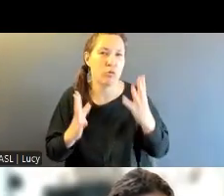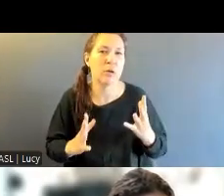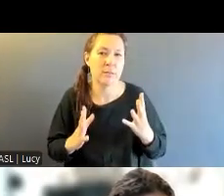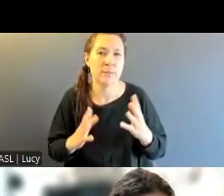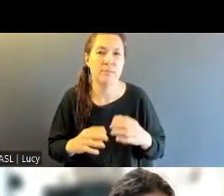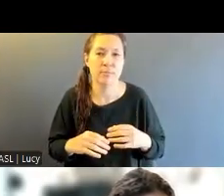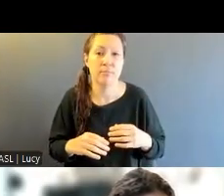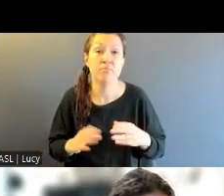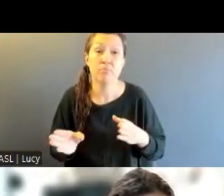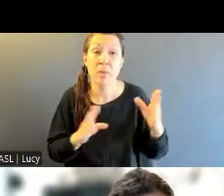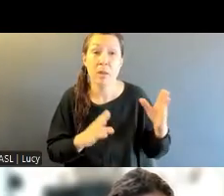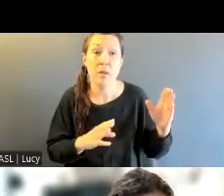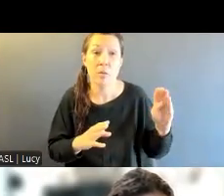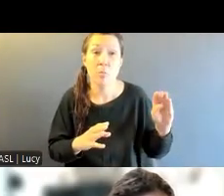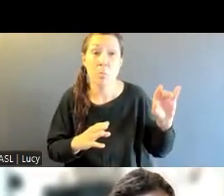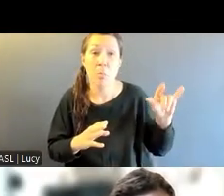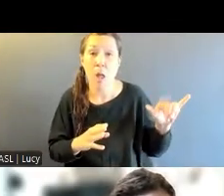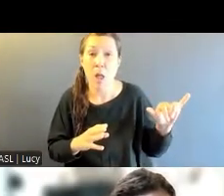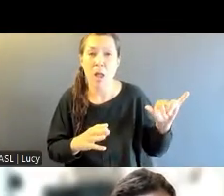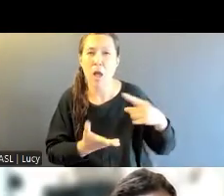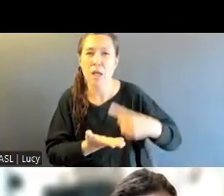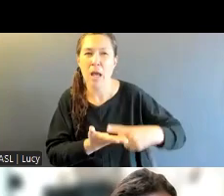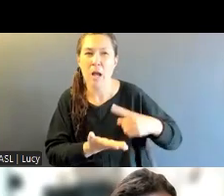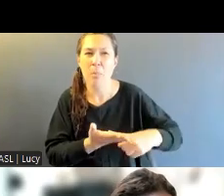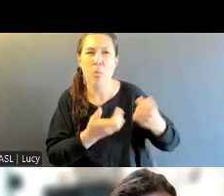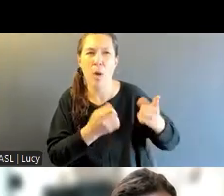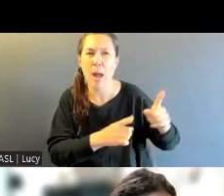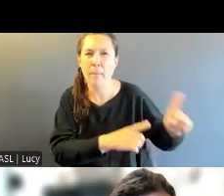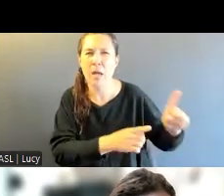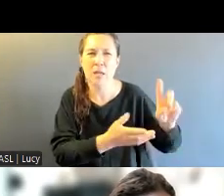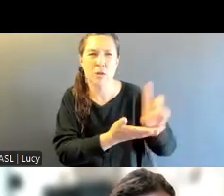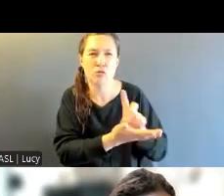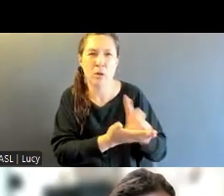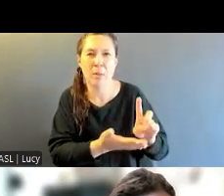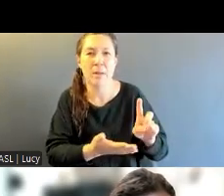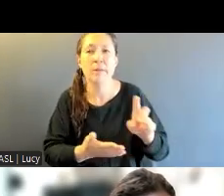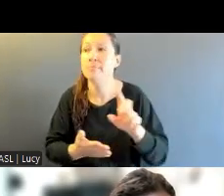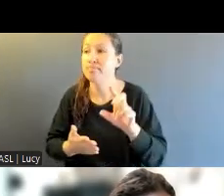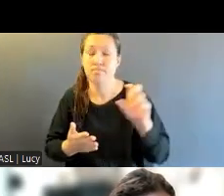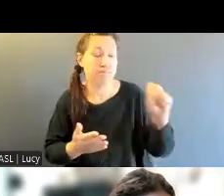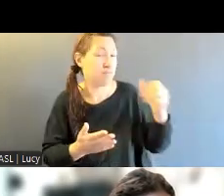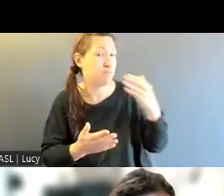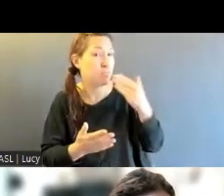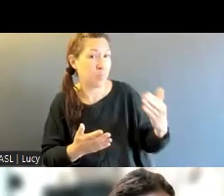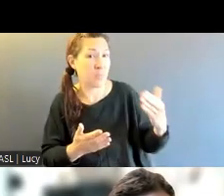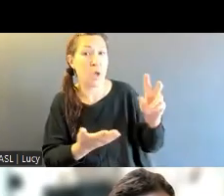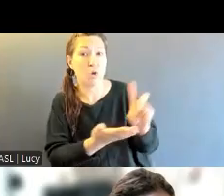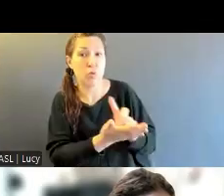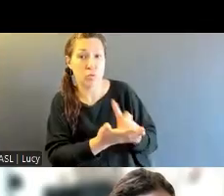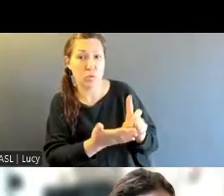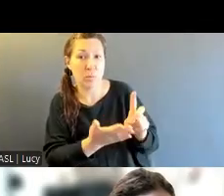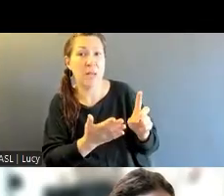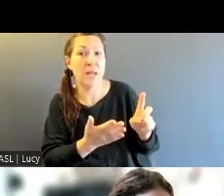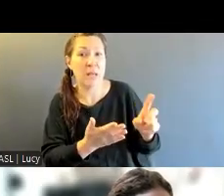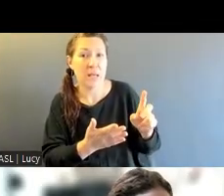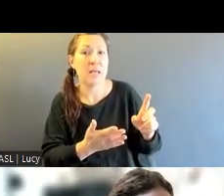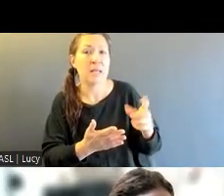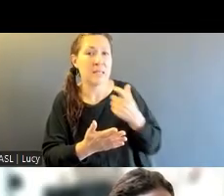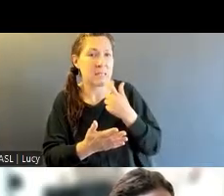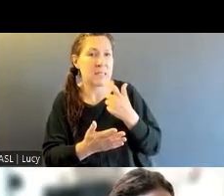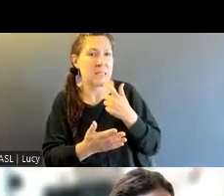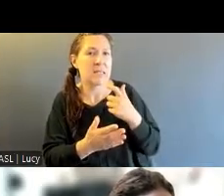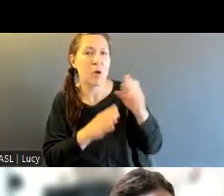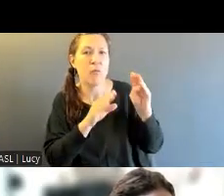Michelle. Mhm. Findings regarding discrimination. So, like surveys responded, our focus group participants